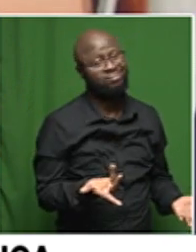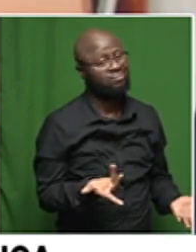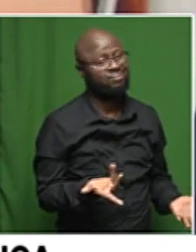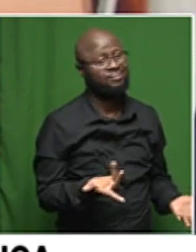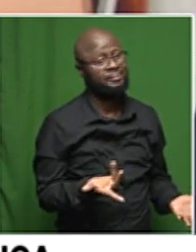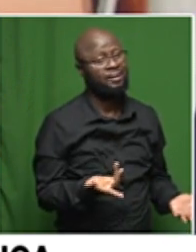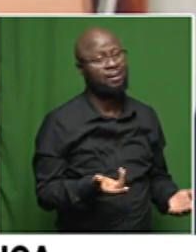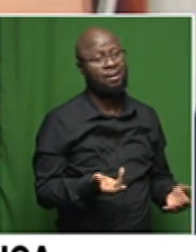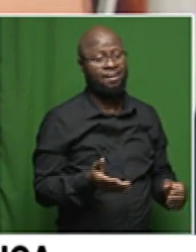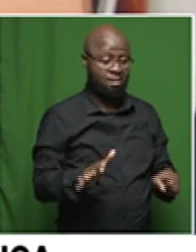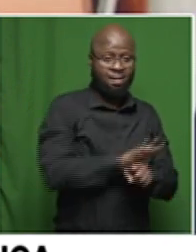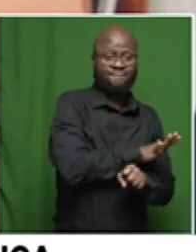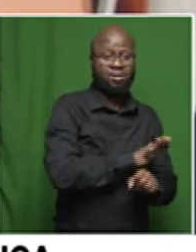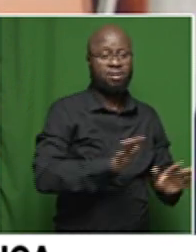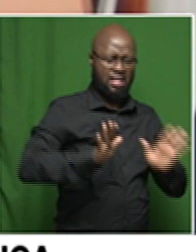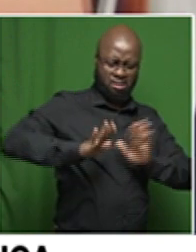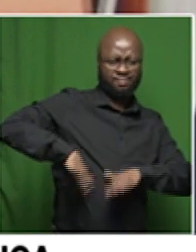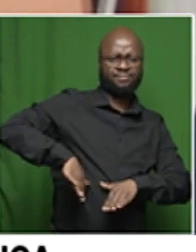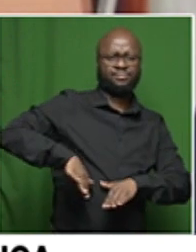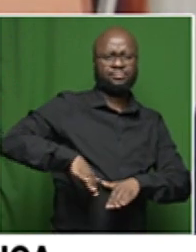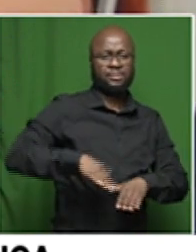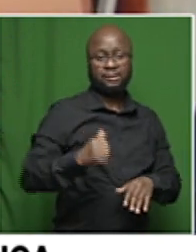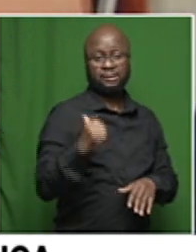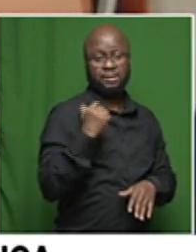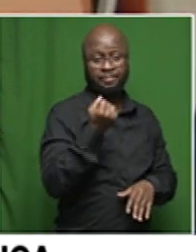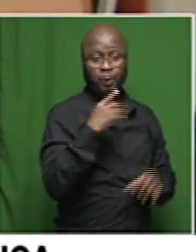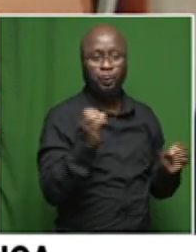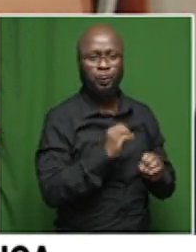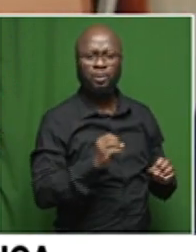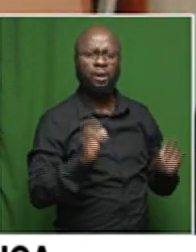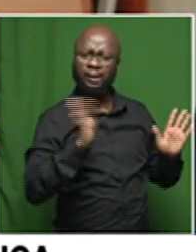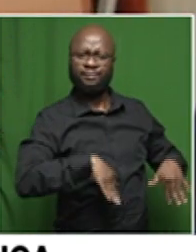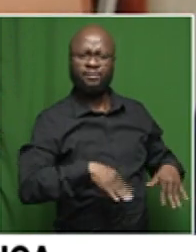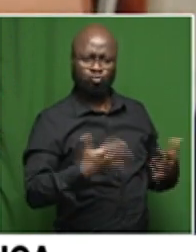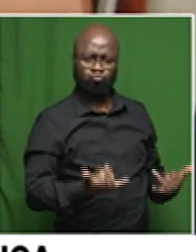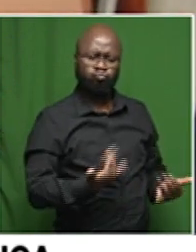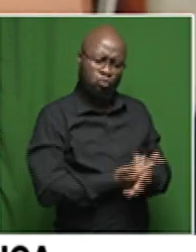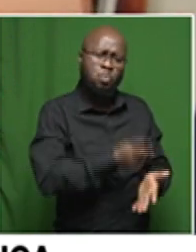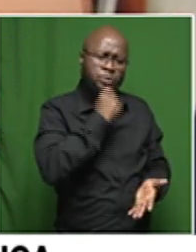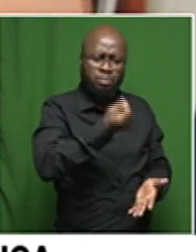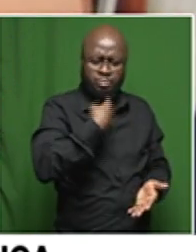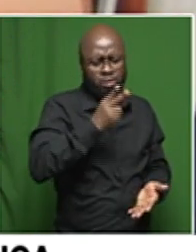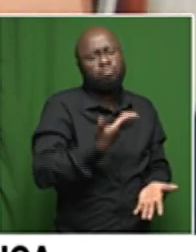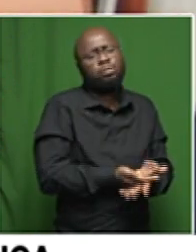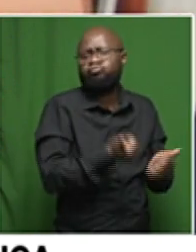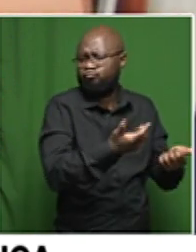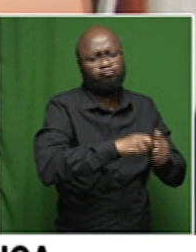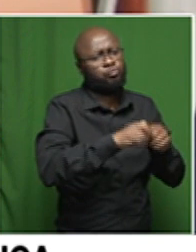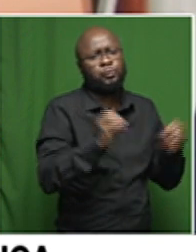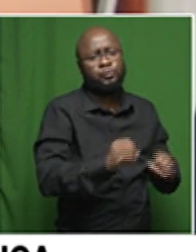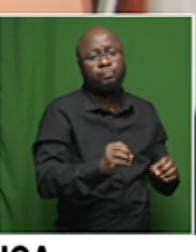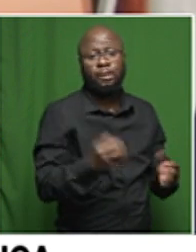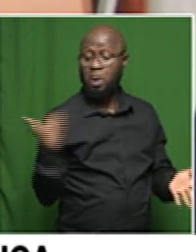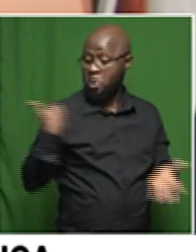must continue taking it, and then with as prescribed. And then only over time, then we can be able to